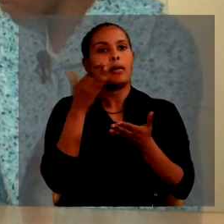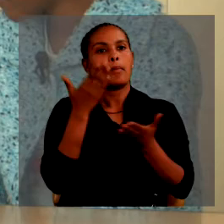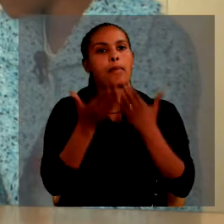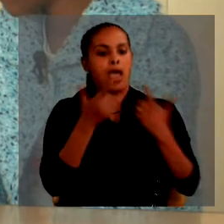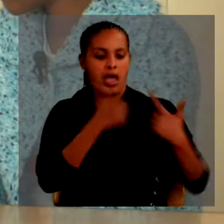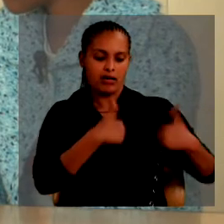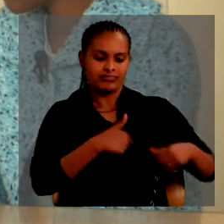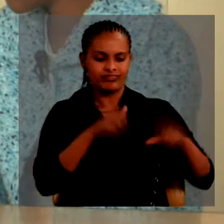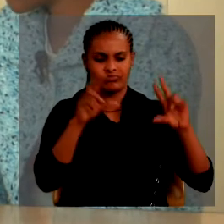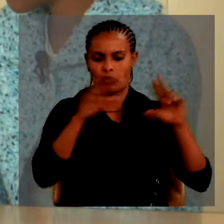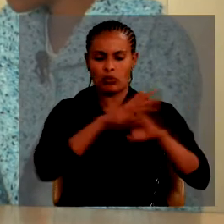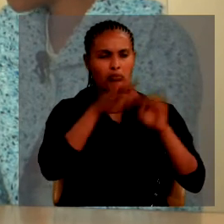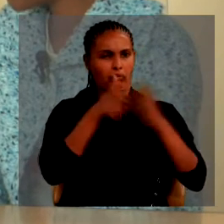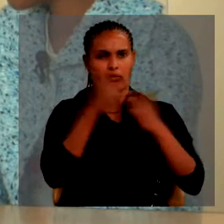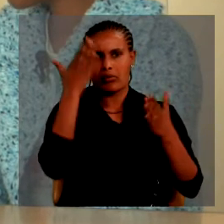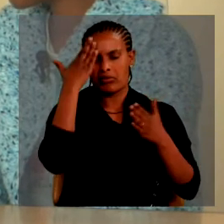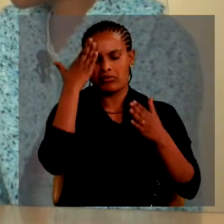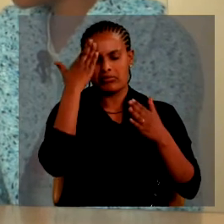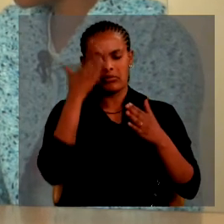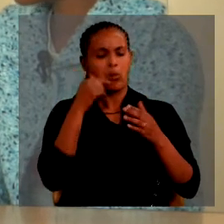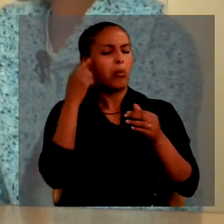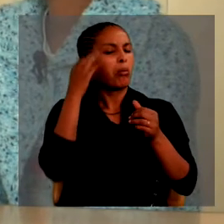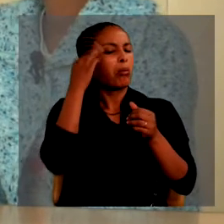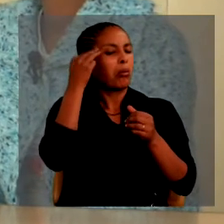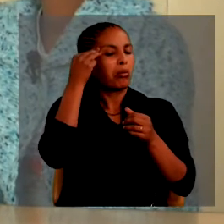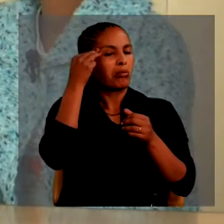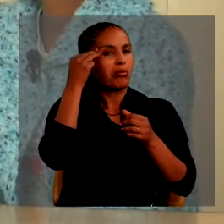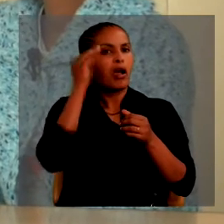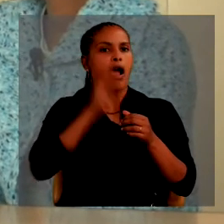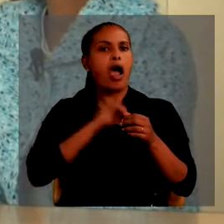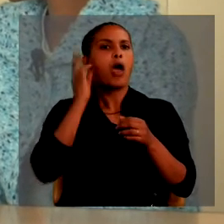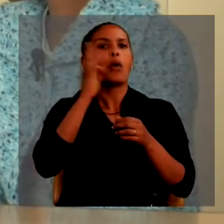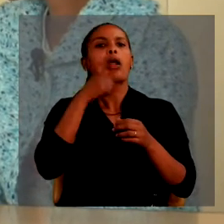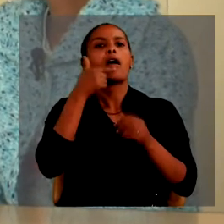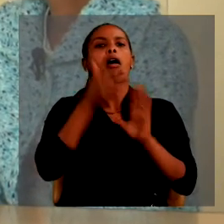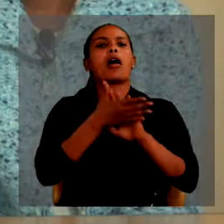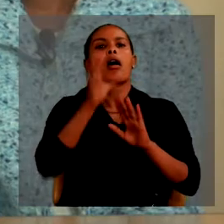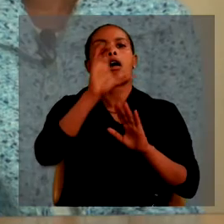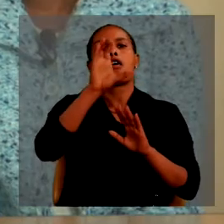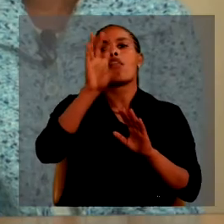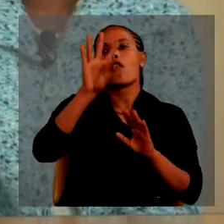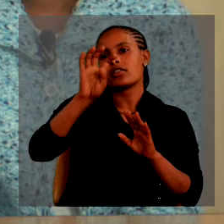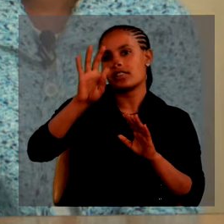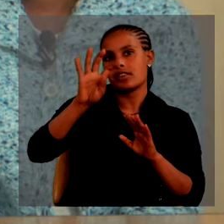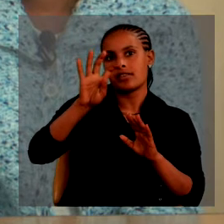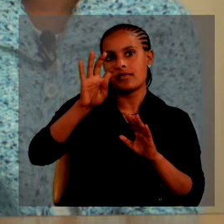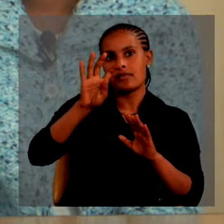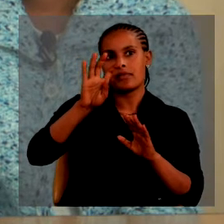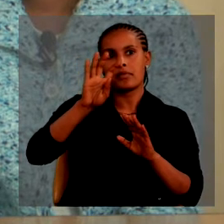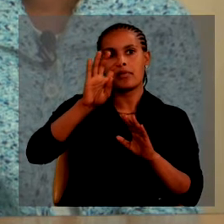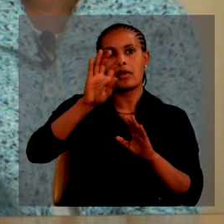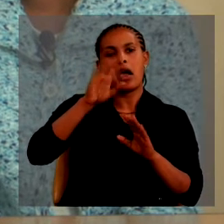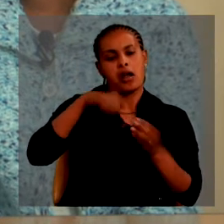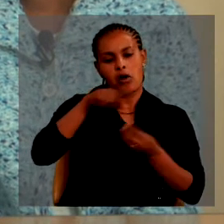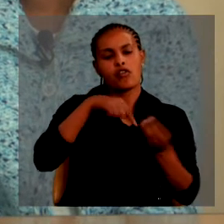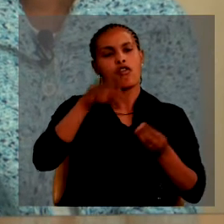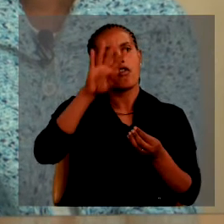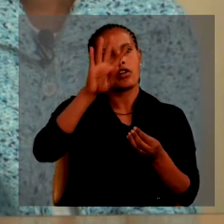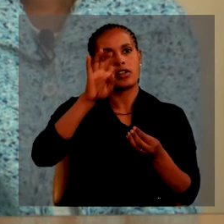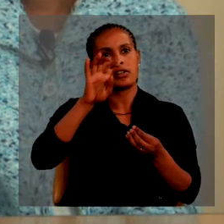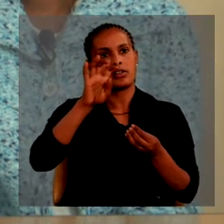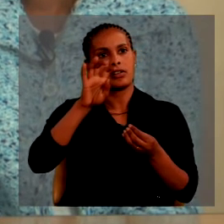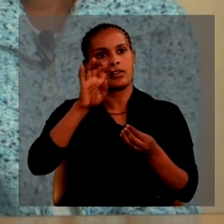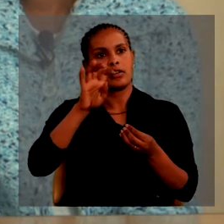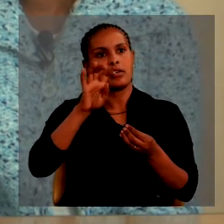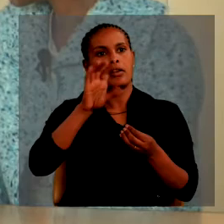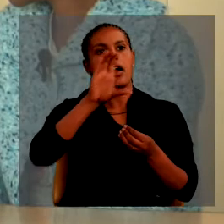by heart. Okay? You don't need to memorize it. I will tell you, calcium is 40. Around 40. Calcium